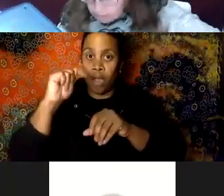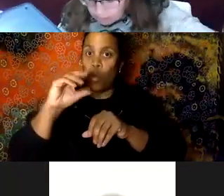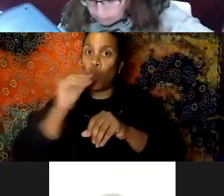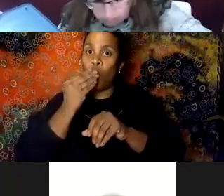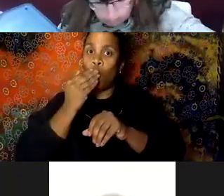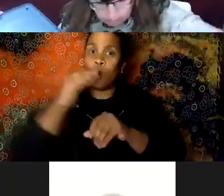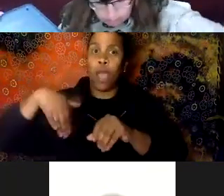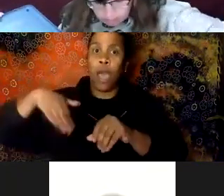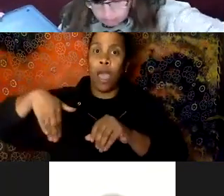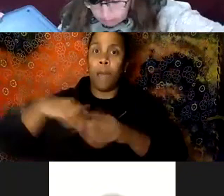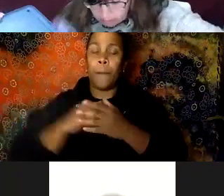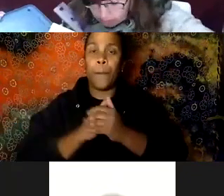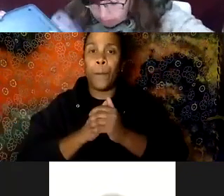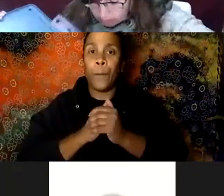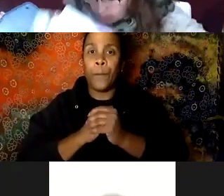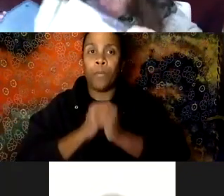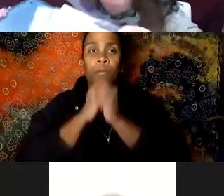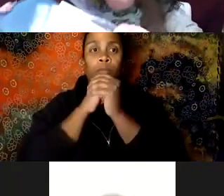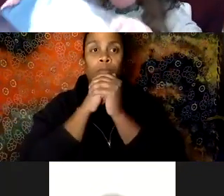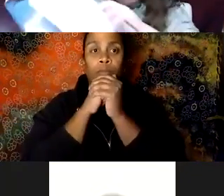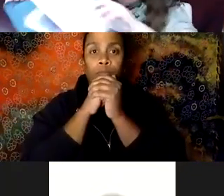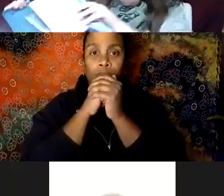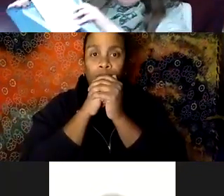me grab one more, couple more things.